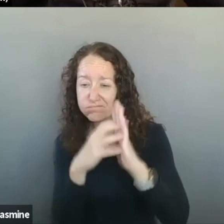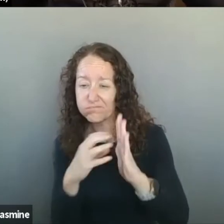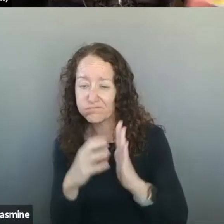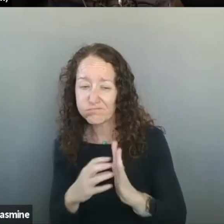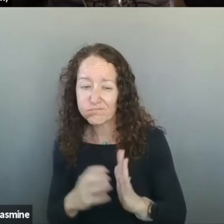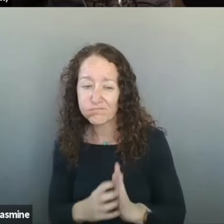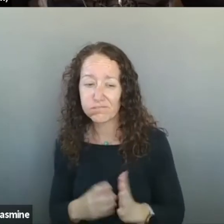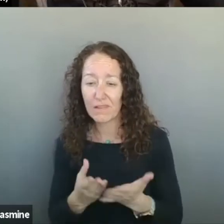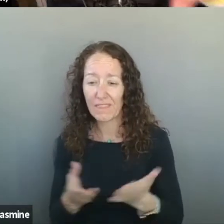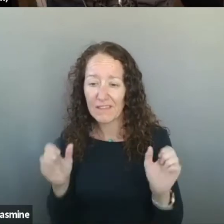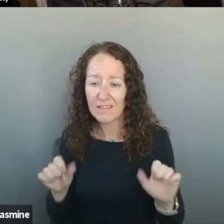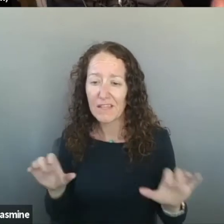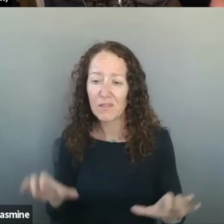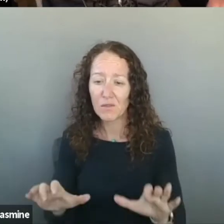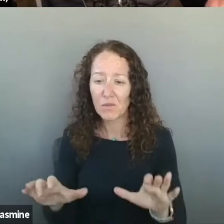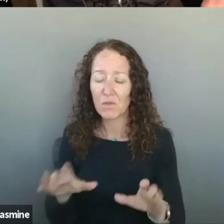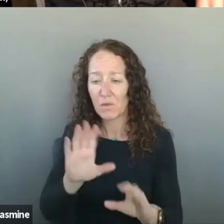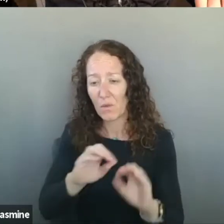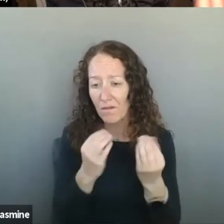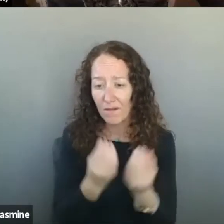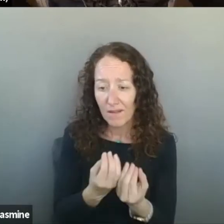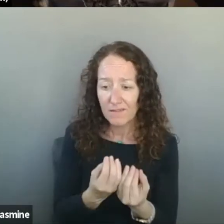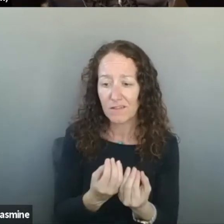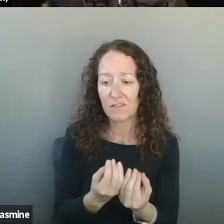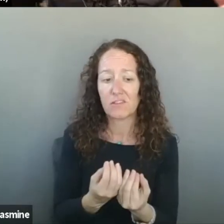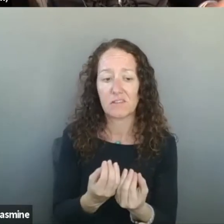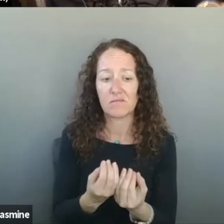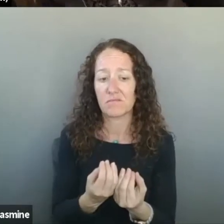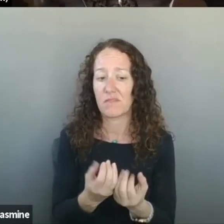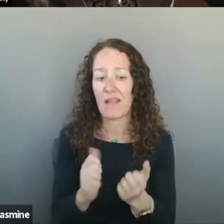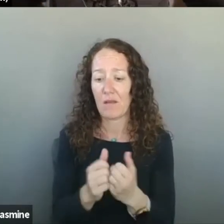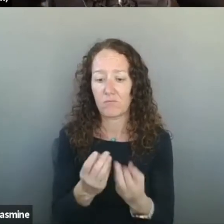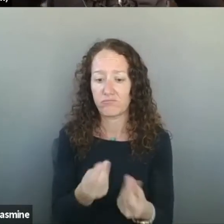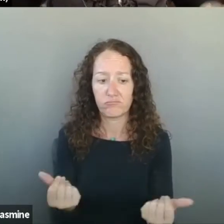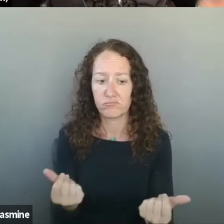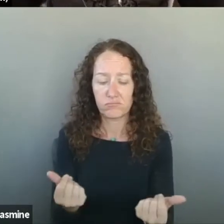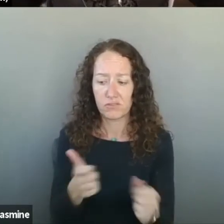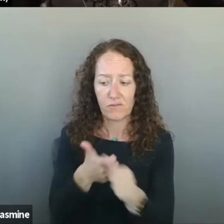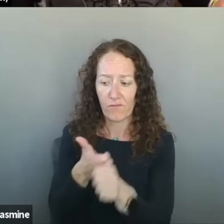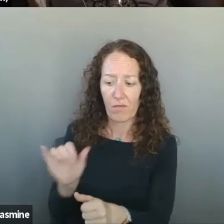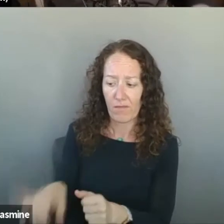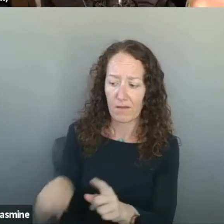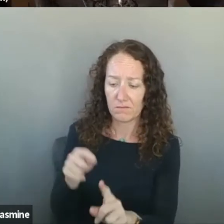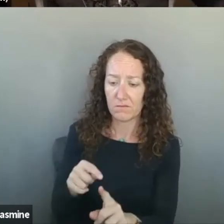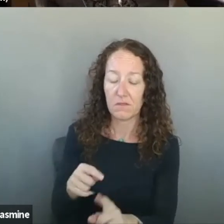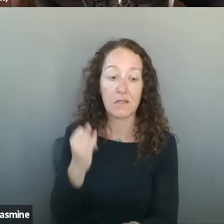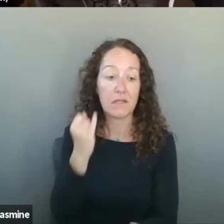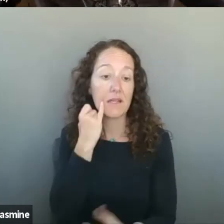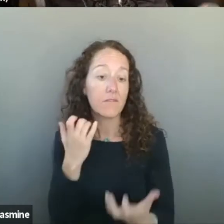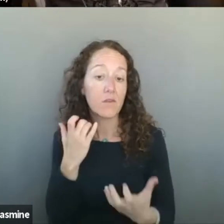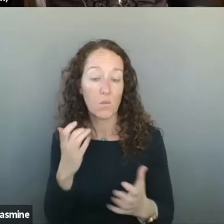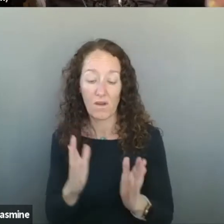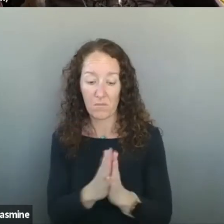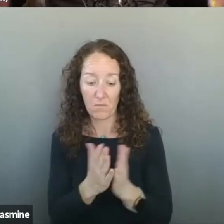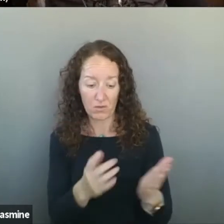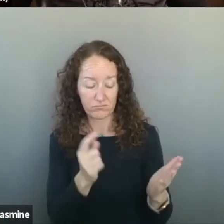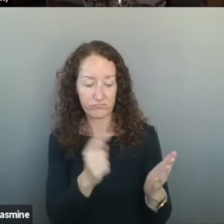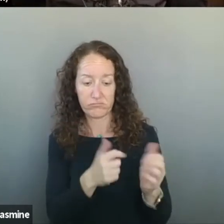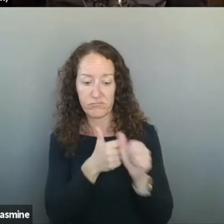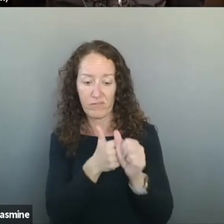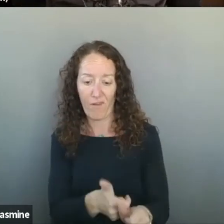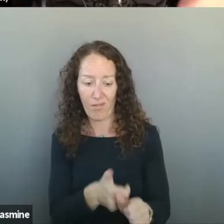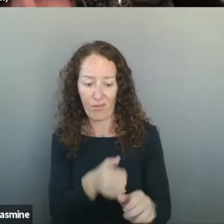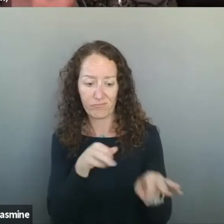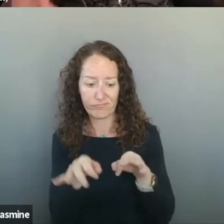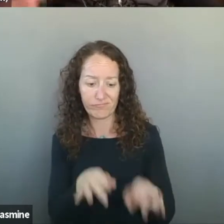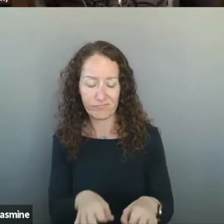things you can do in your organization as the antidote. Is like, just follow that. That's like, if you want a playbook, just go down and choose the ones